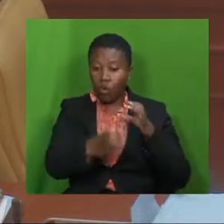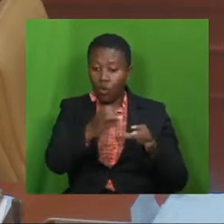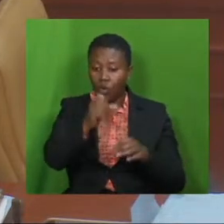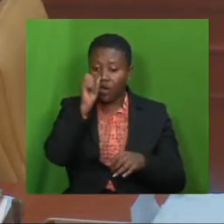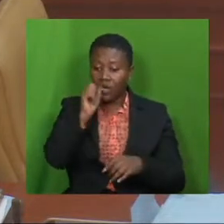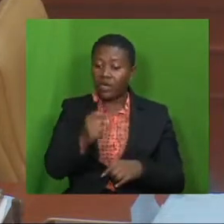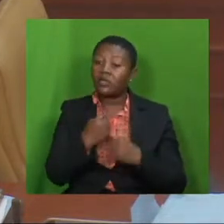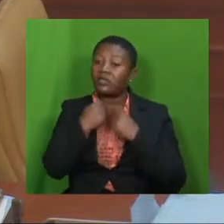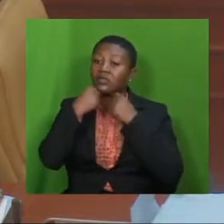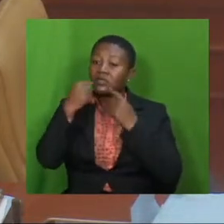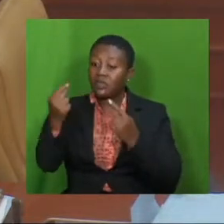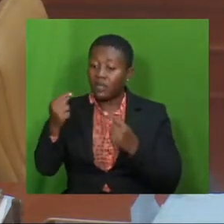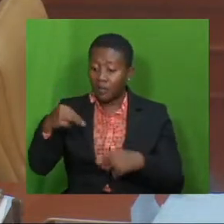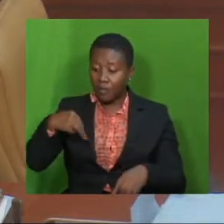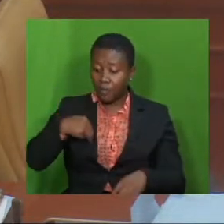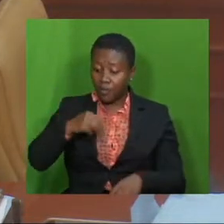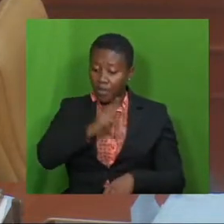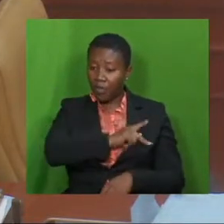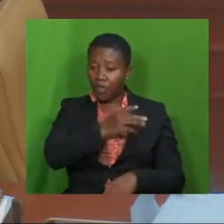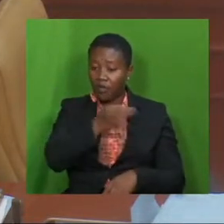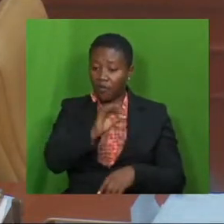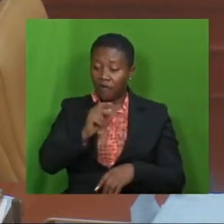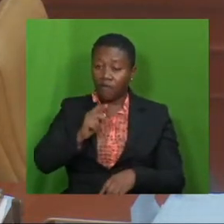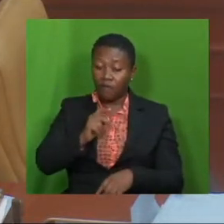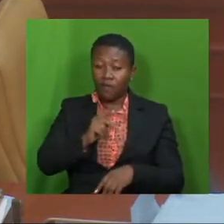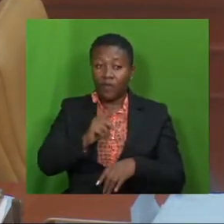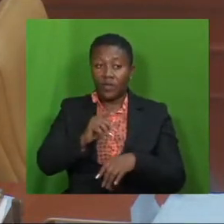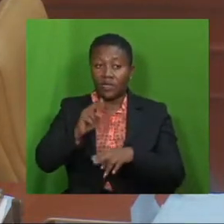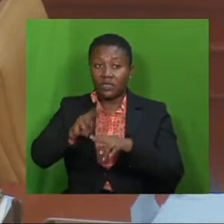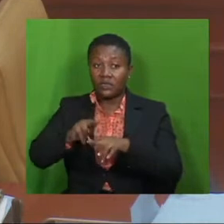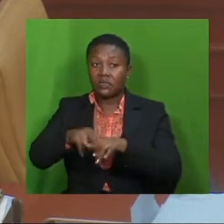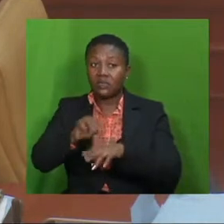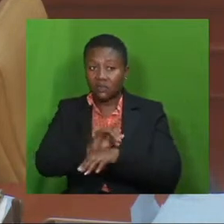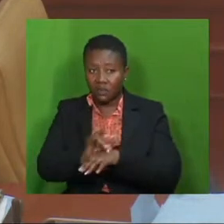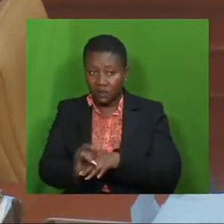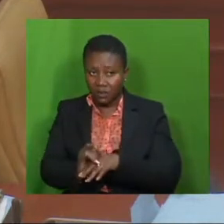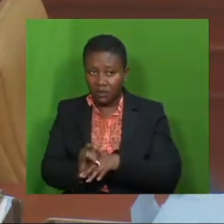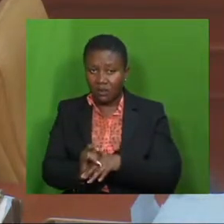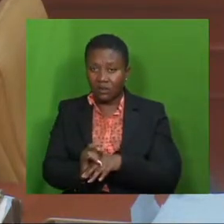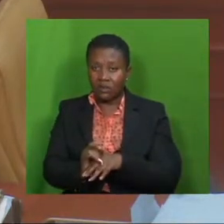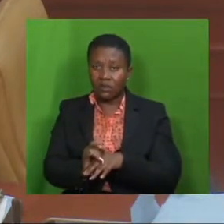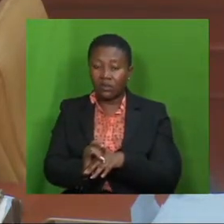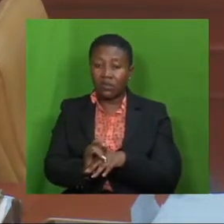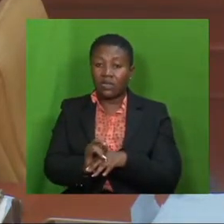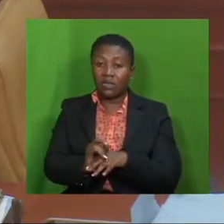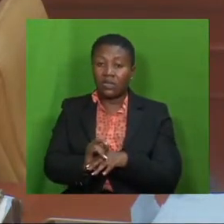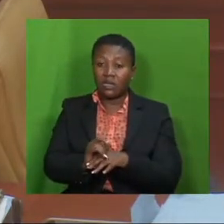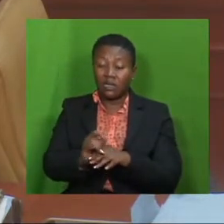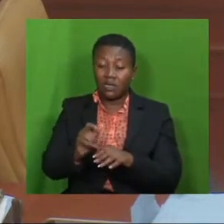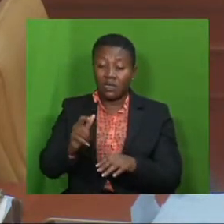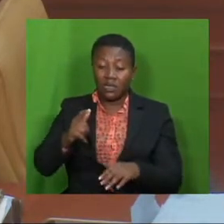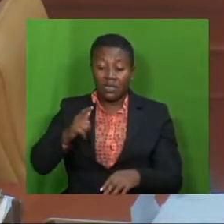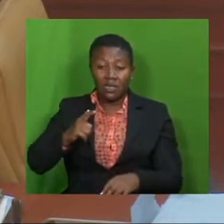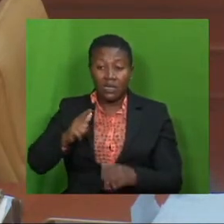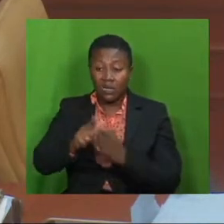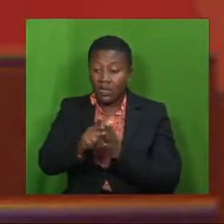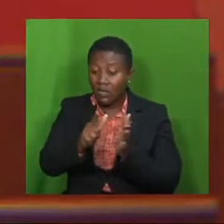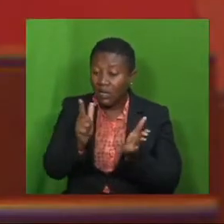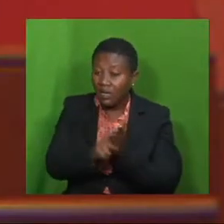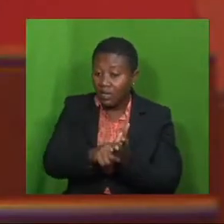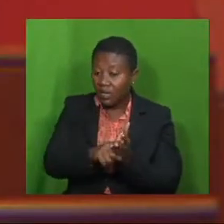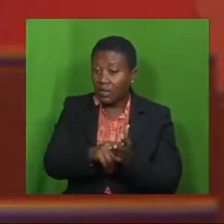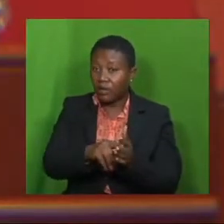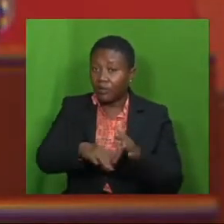as vacant, without providing any reasons or legal basis for the assertion, more